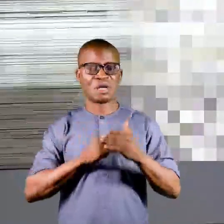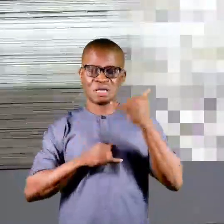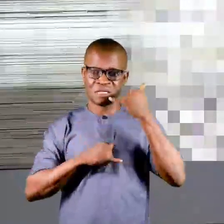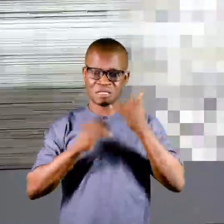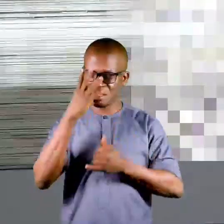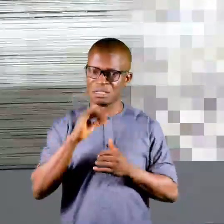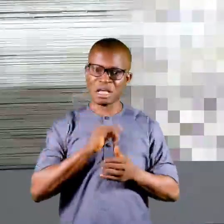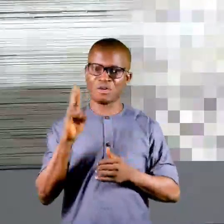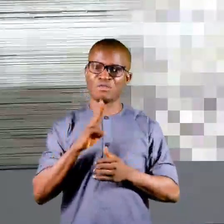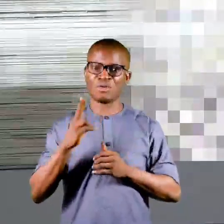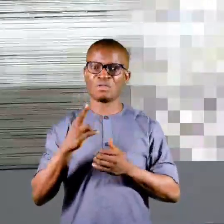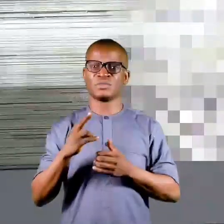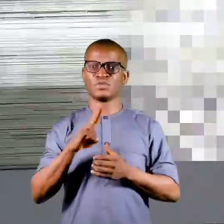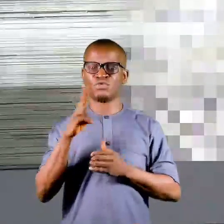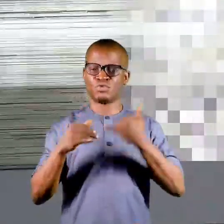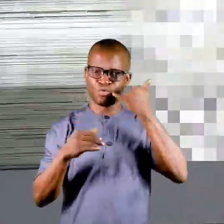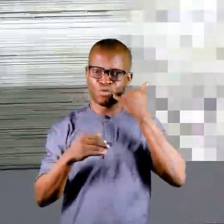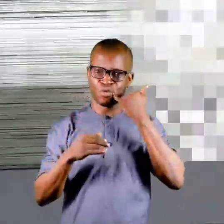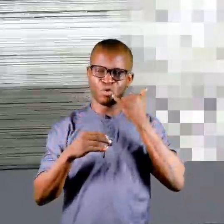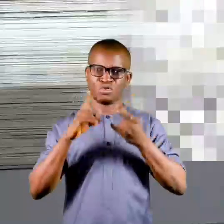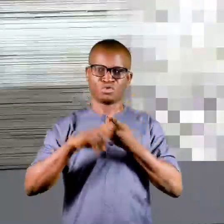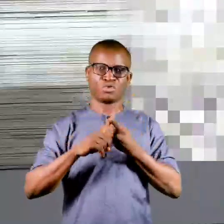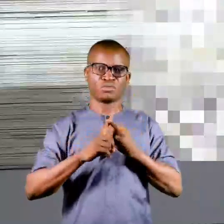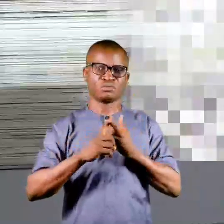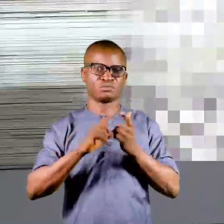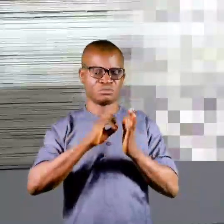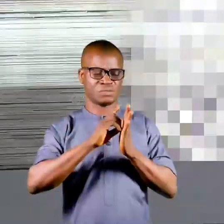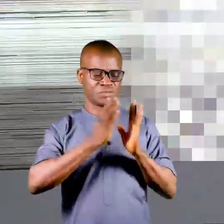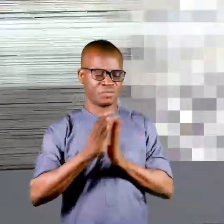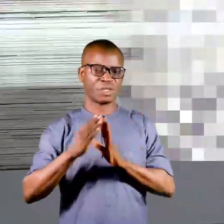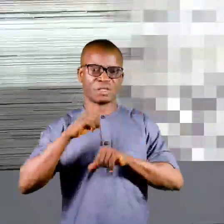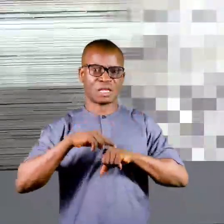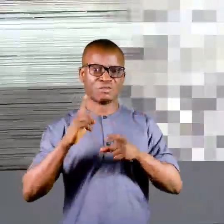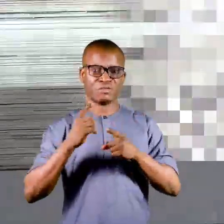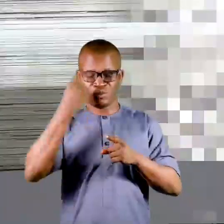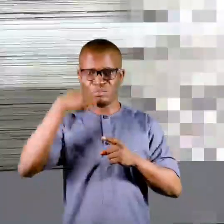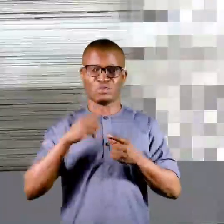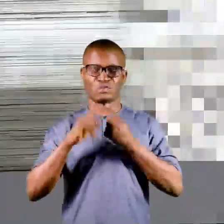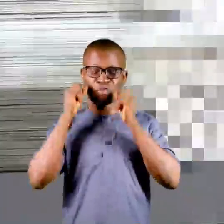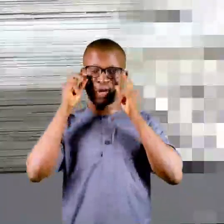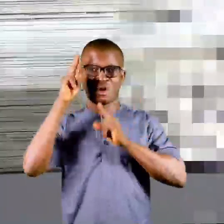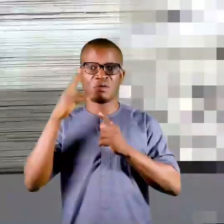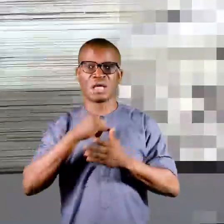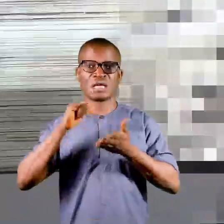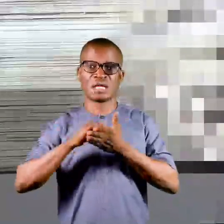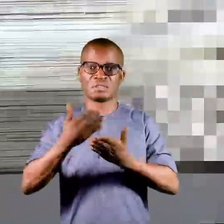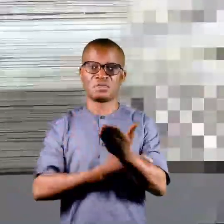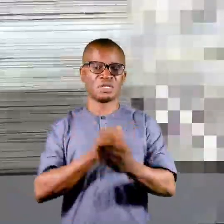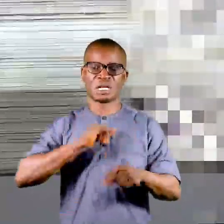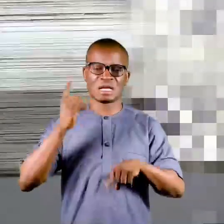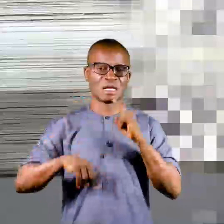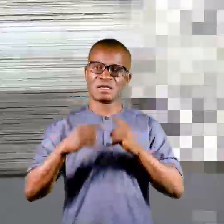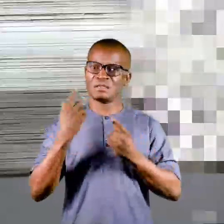used to collect phone and set alarm so I can wake up early around 5 o'clock. In that morning, I now took